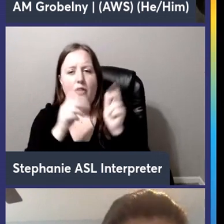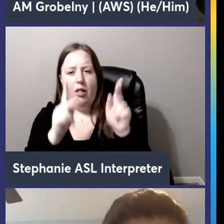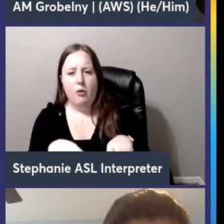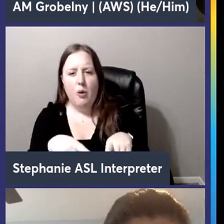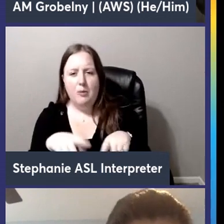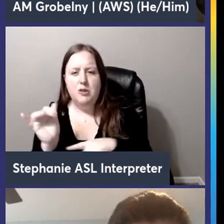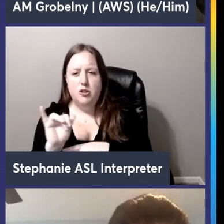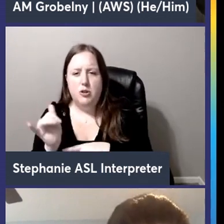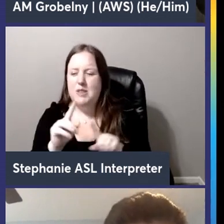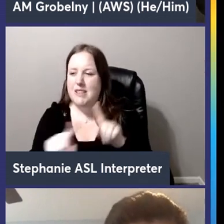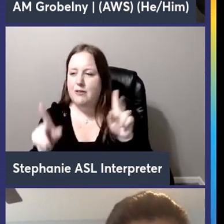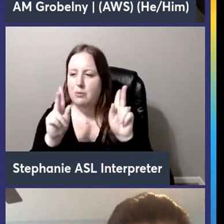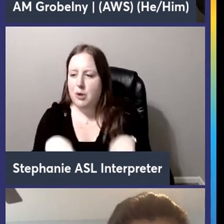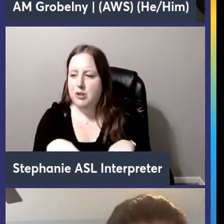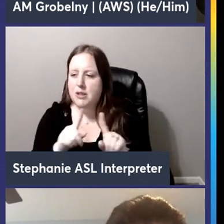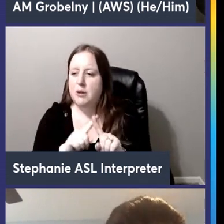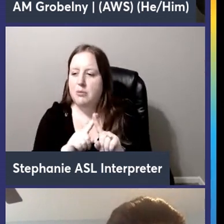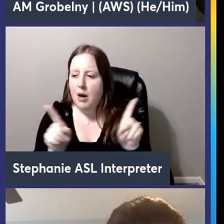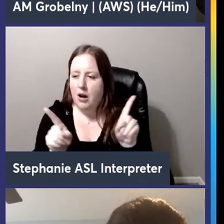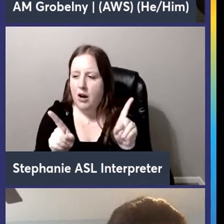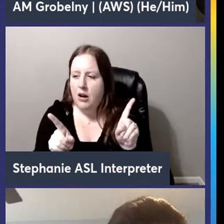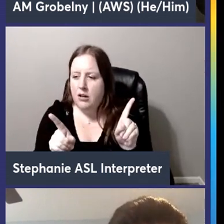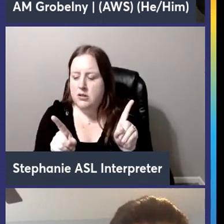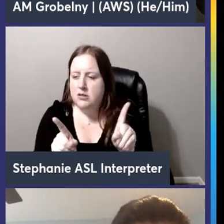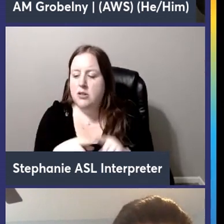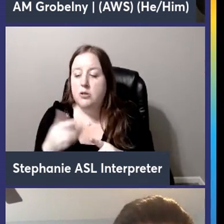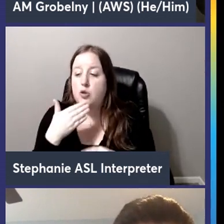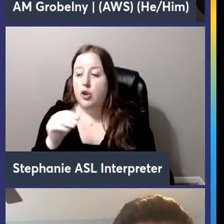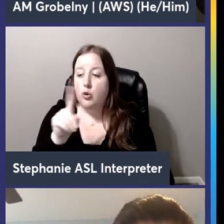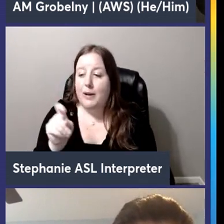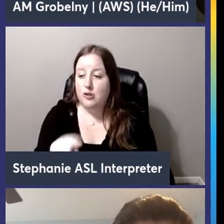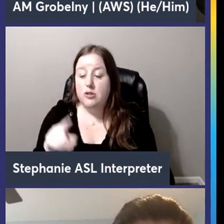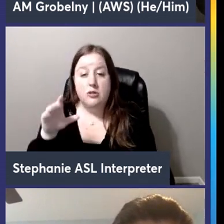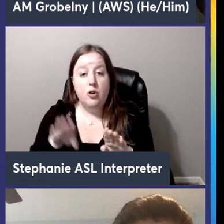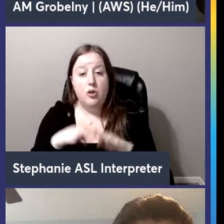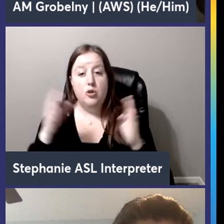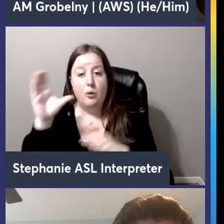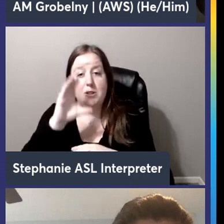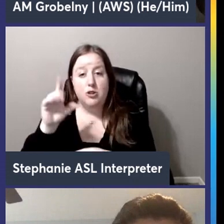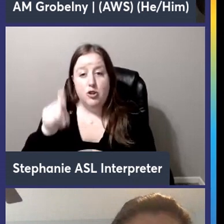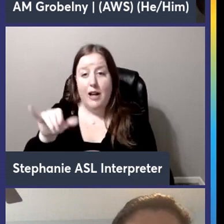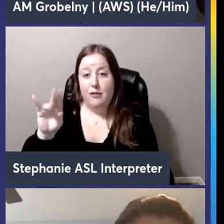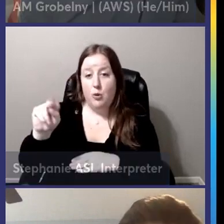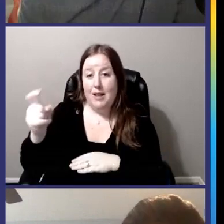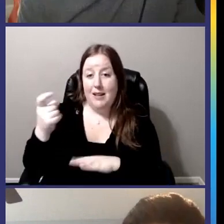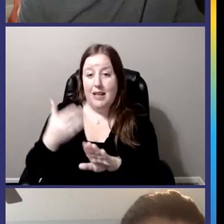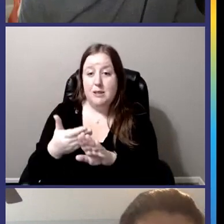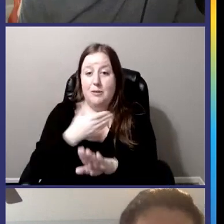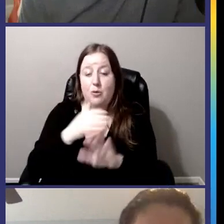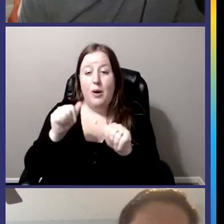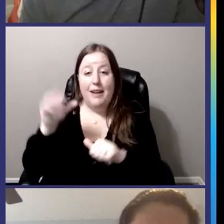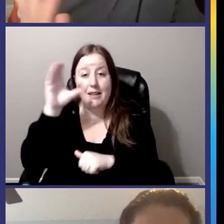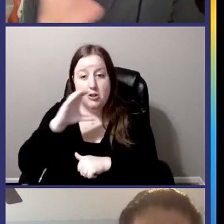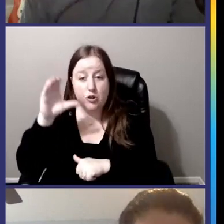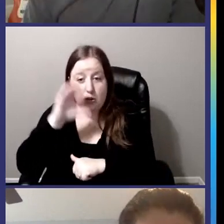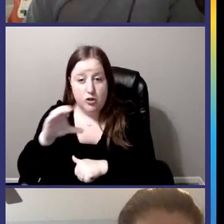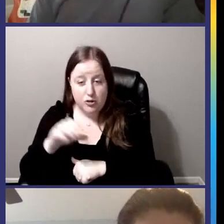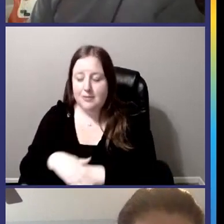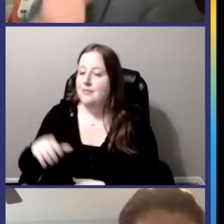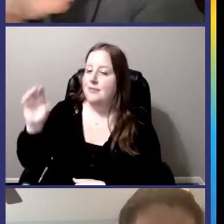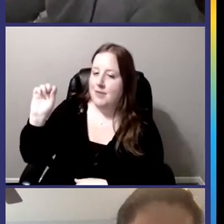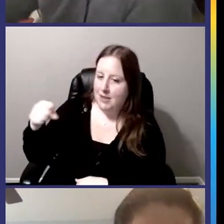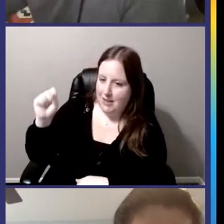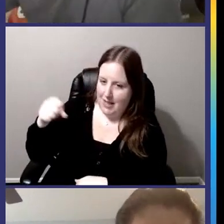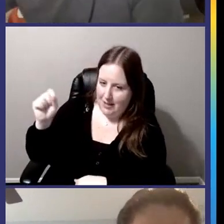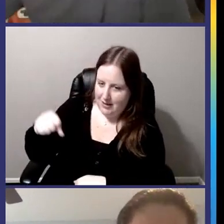a different person, but I think a good question here. Does OpenSearch need to index before it's able to search? I was just going to